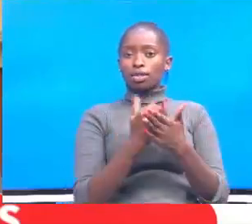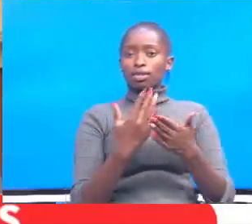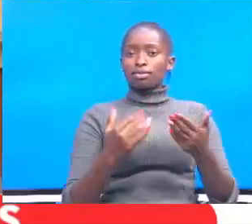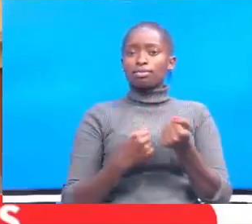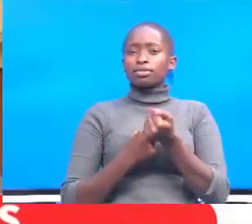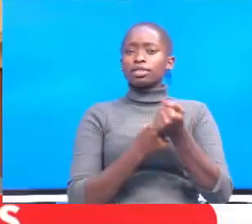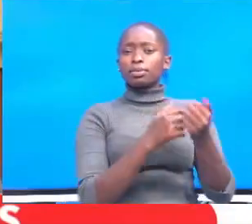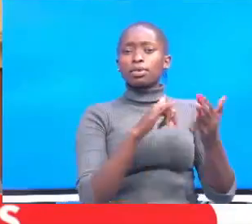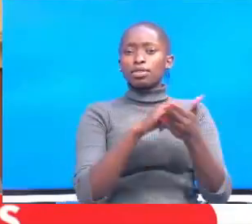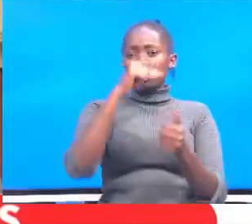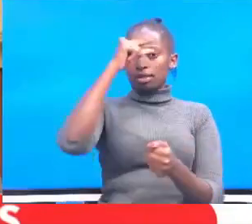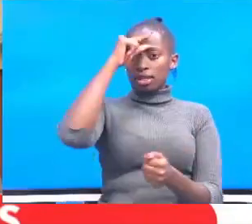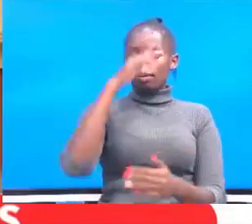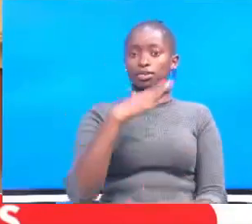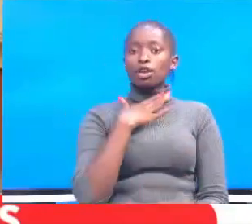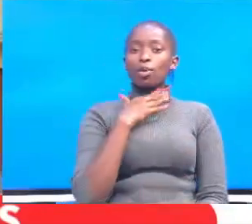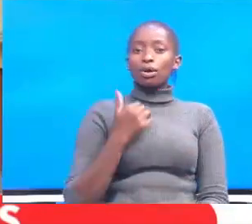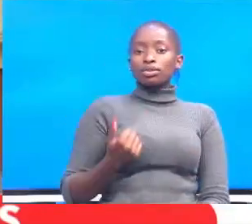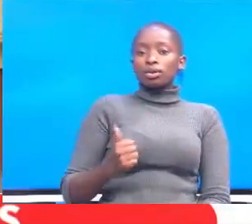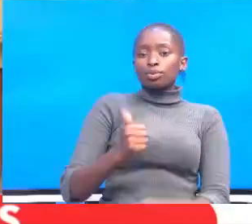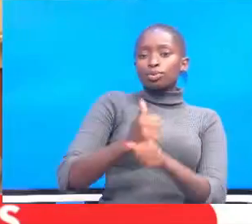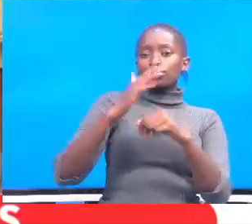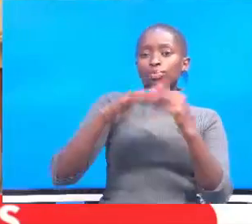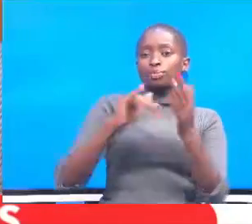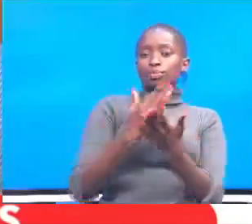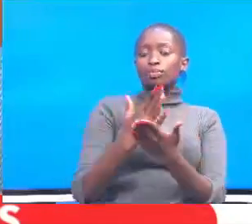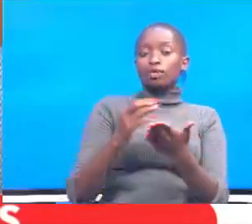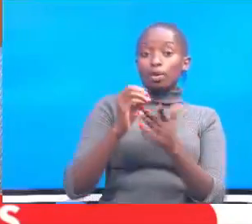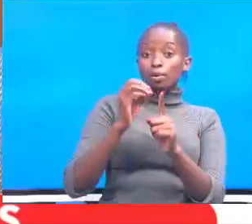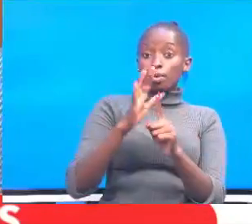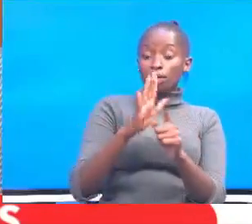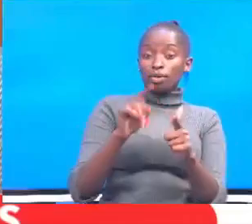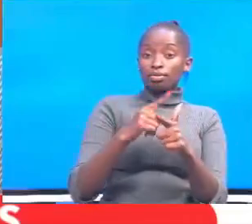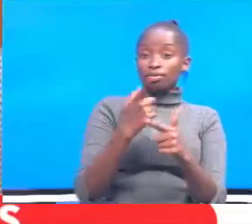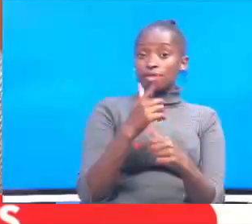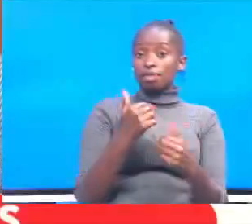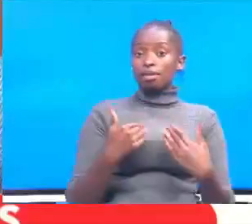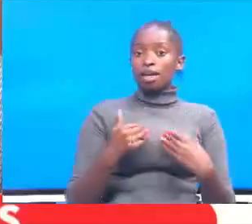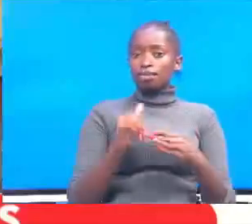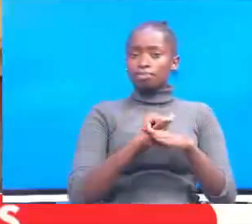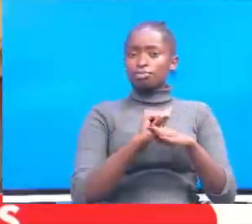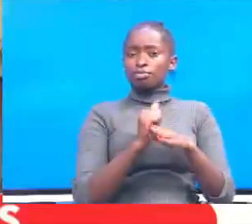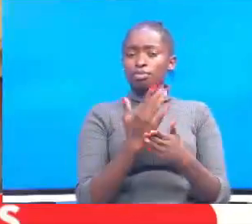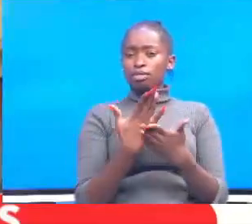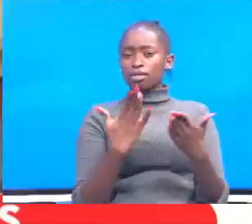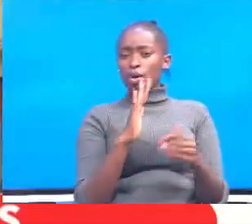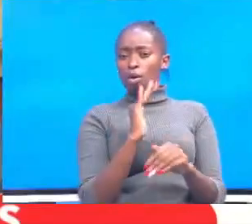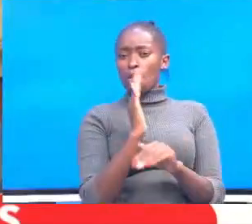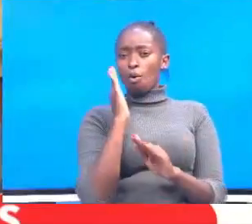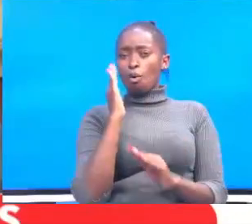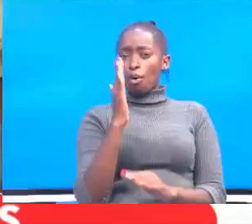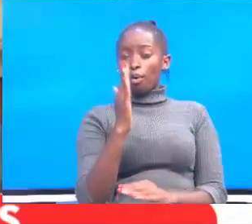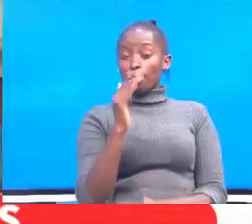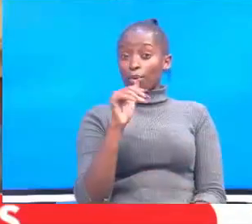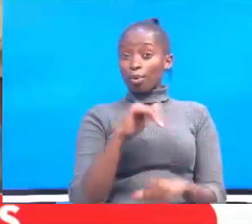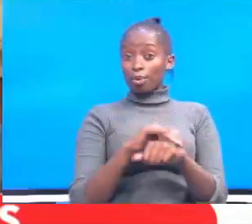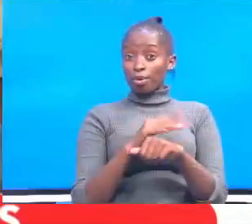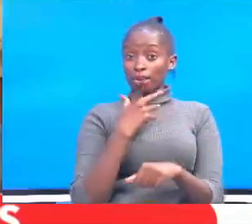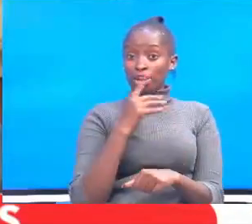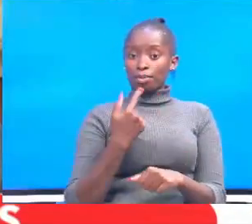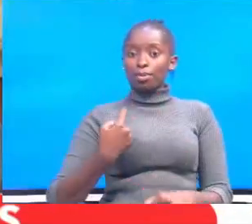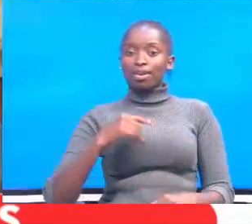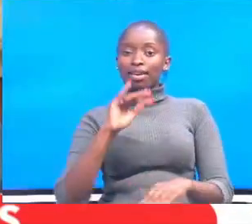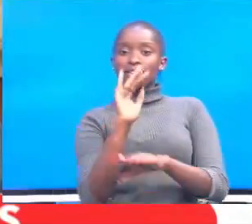governor, singling out Moses Kuria's post and have trained their guns on him. We ask him to continue staying in the